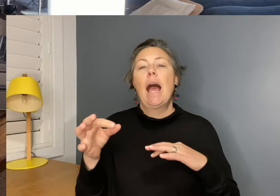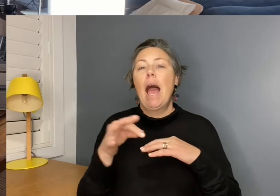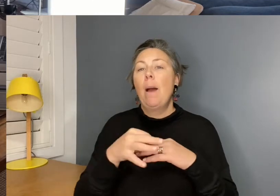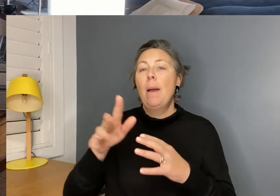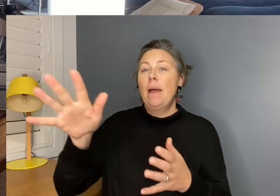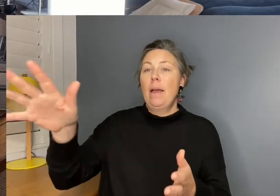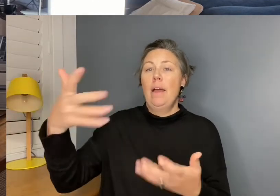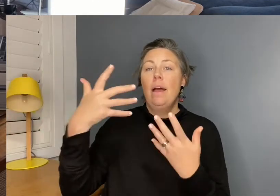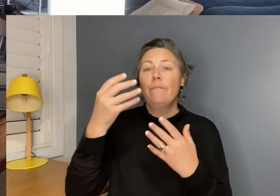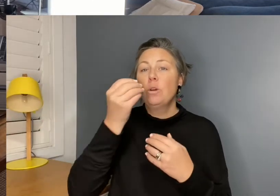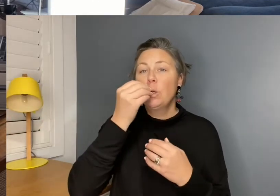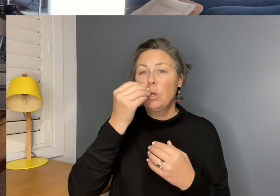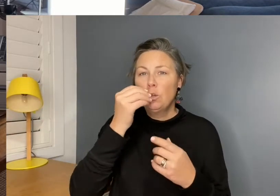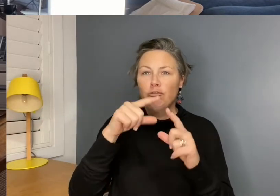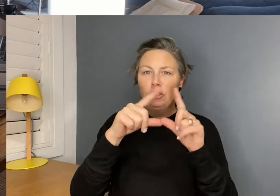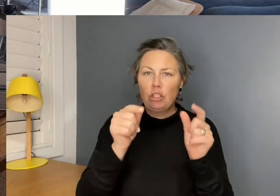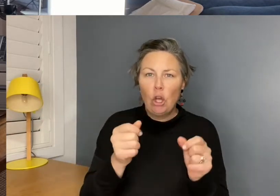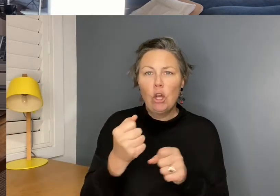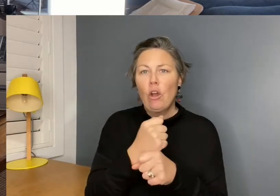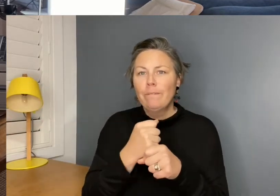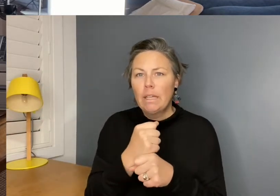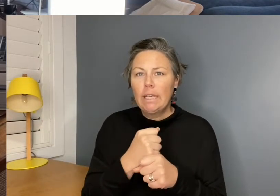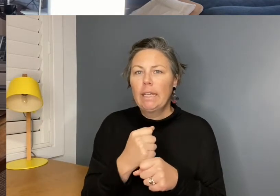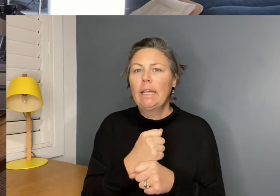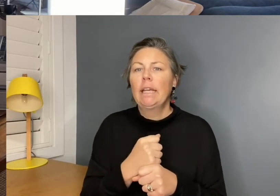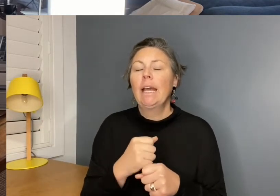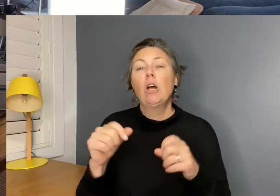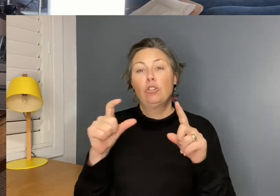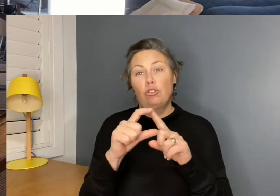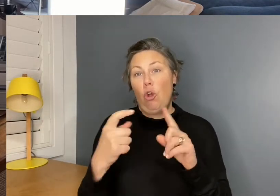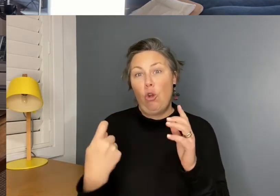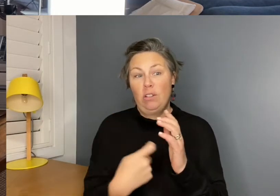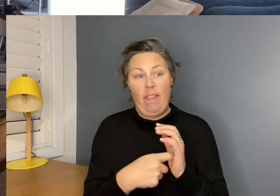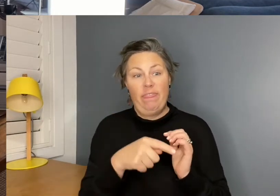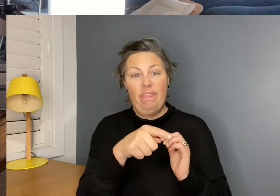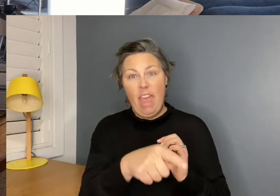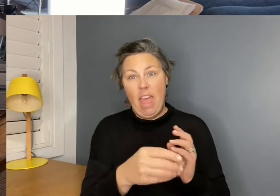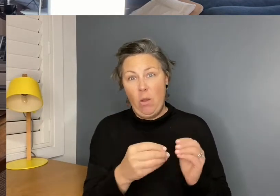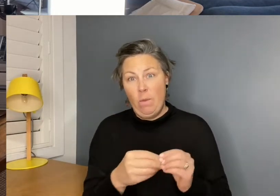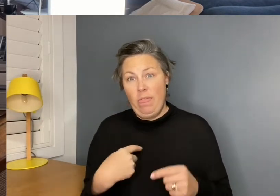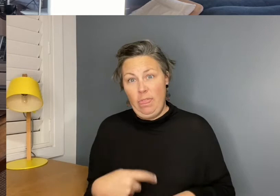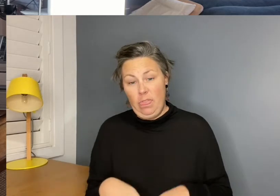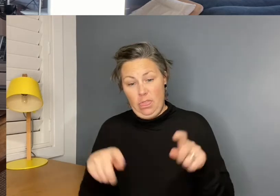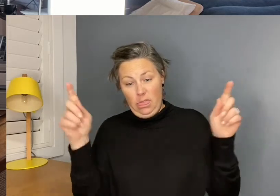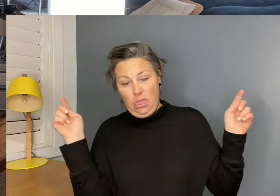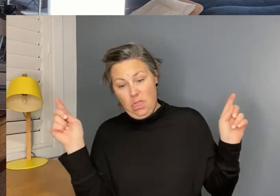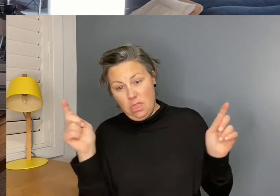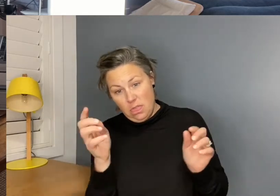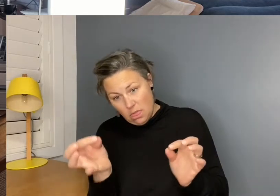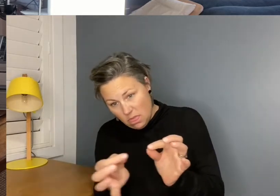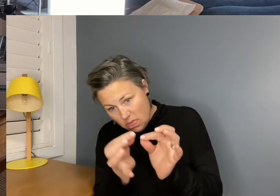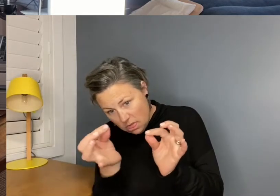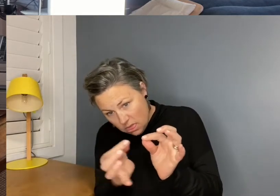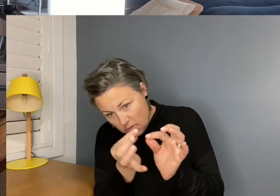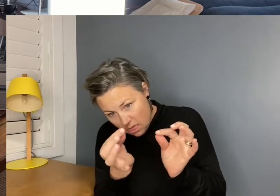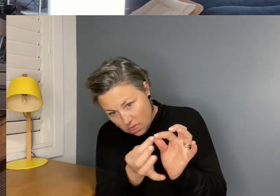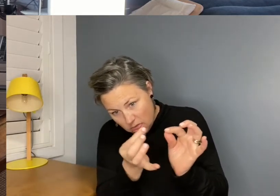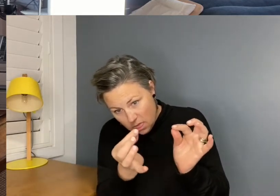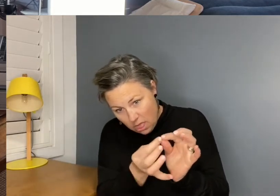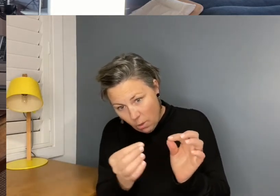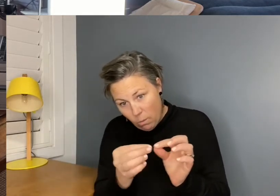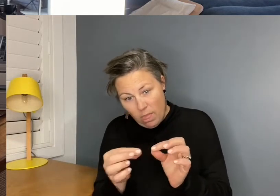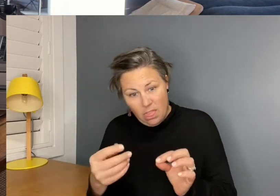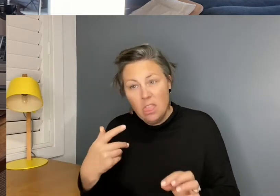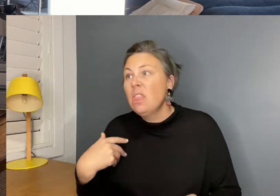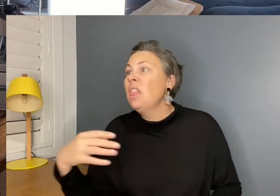When I was having the stitches, that's what I was going to say before. When Aiden came back with the bags of croissants and coffees, the doctor was in there